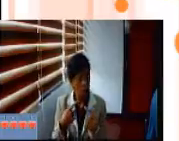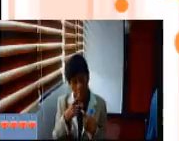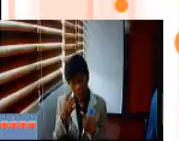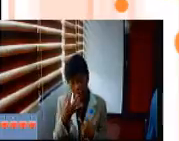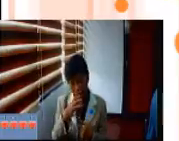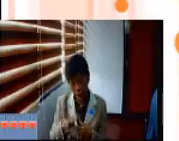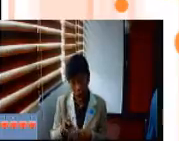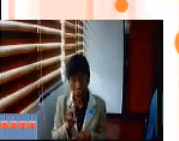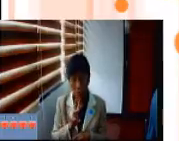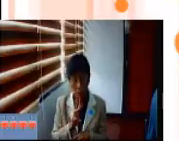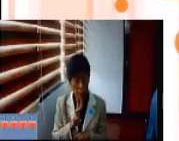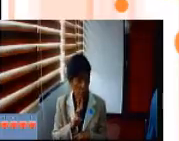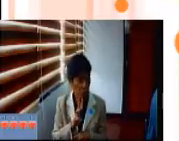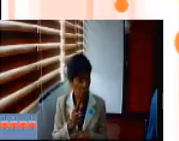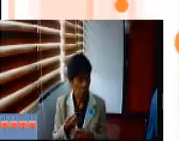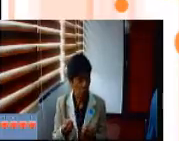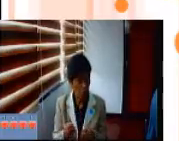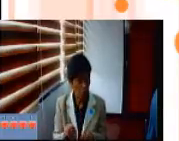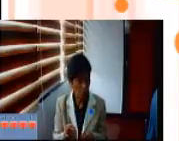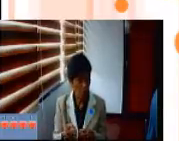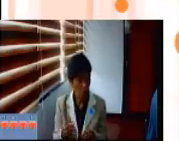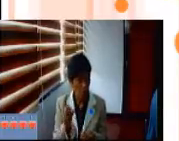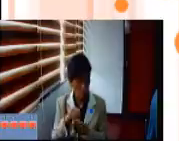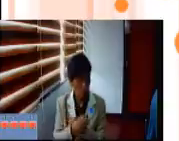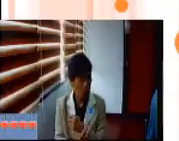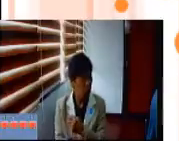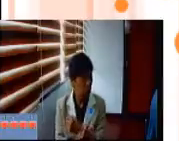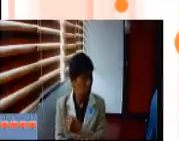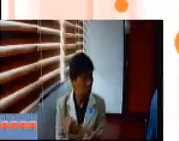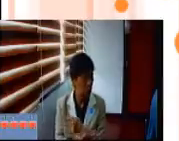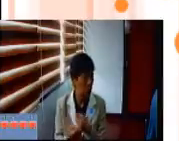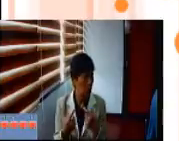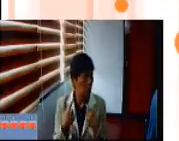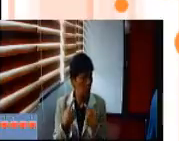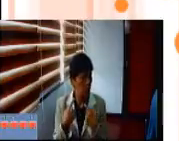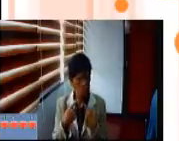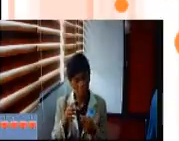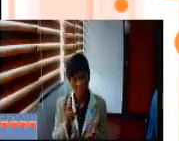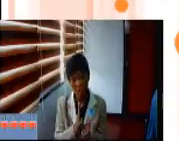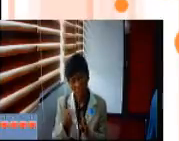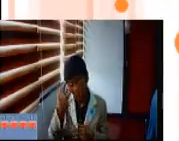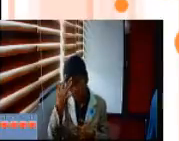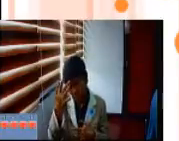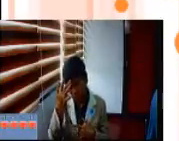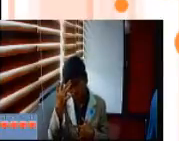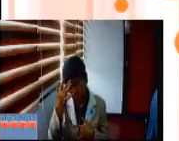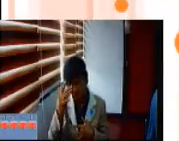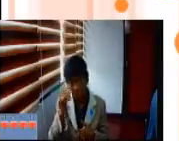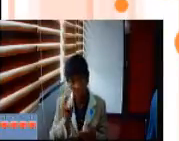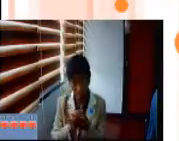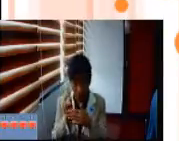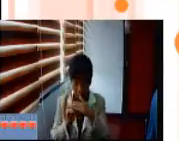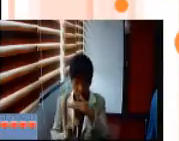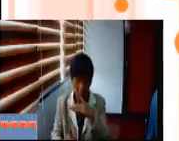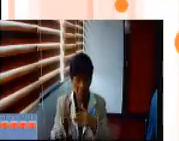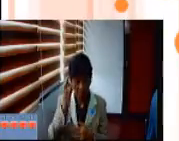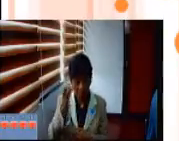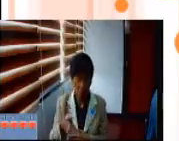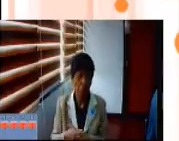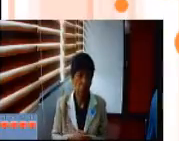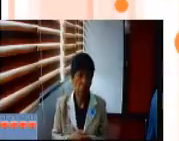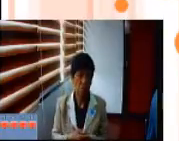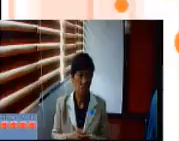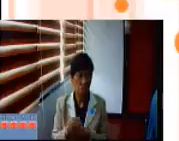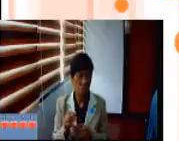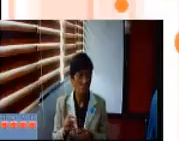tubig. Seaweeds magkakaroon po ng again sakit, no? Yun po yung mga predictions. And marine mammals, even whales